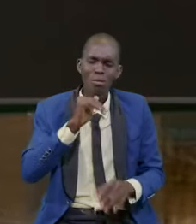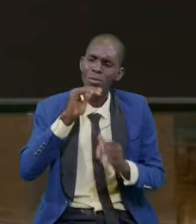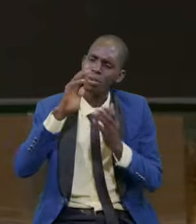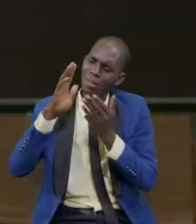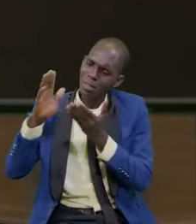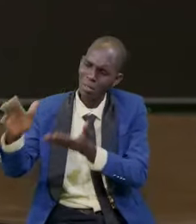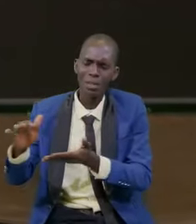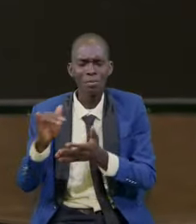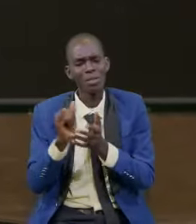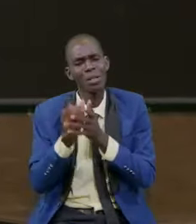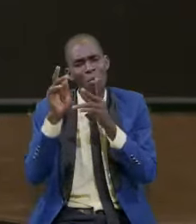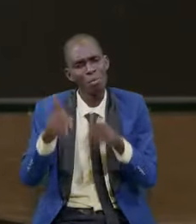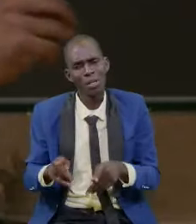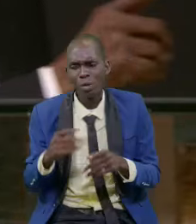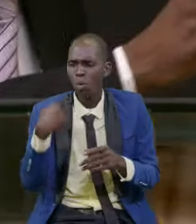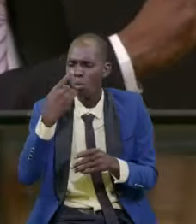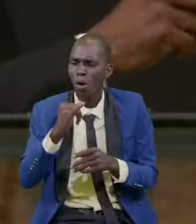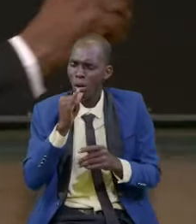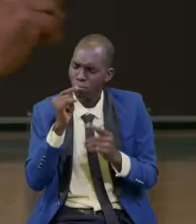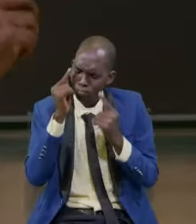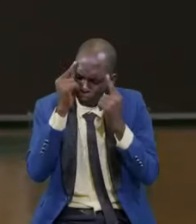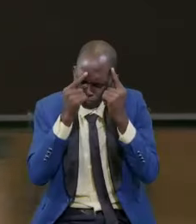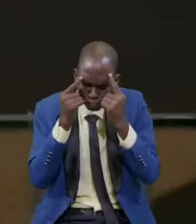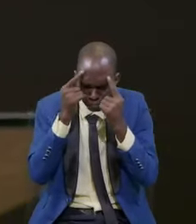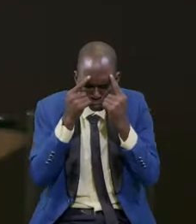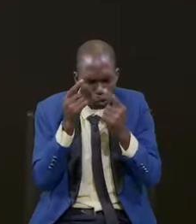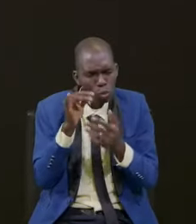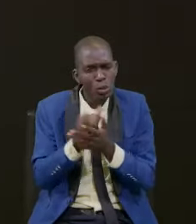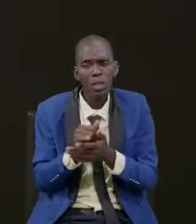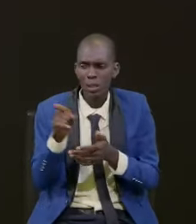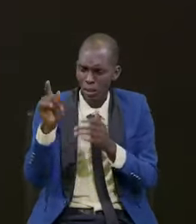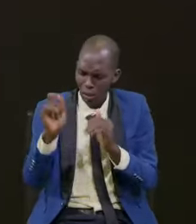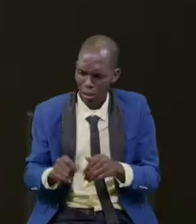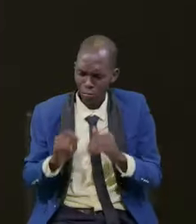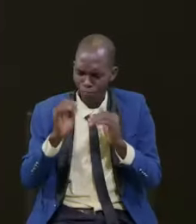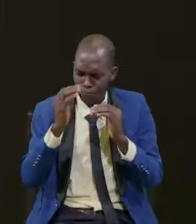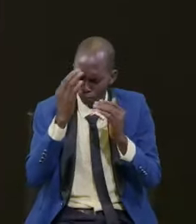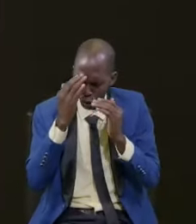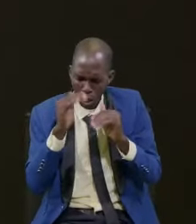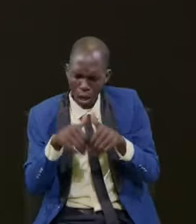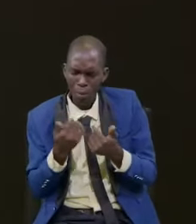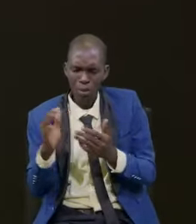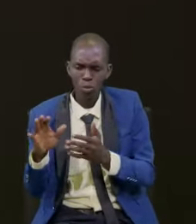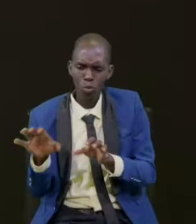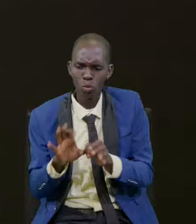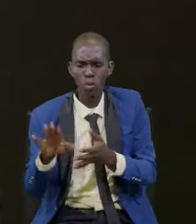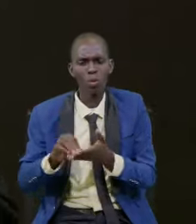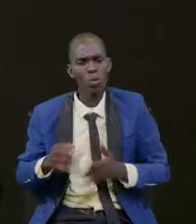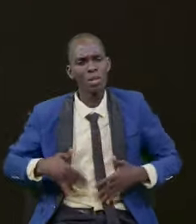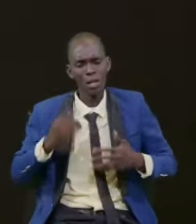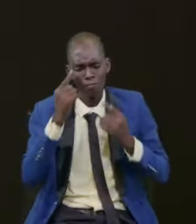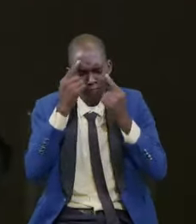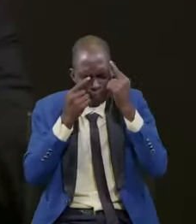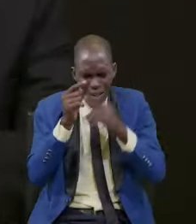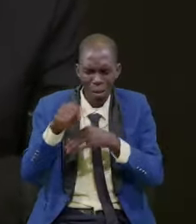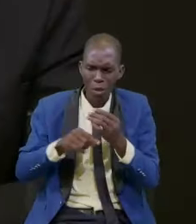people alone and let them direct their lives, and let them think about their future, and let